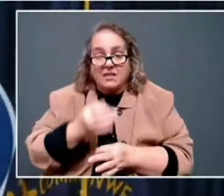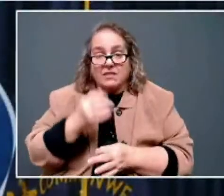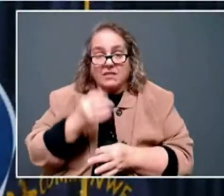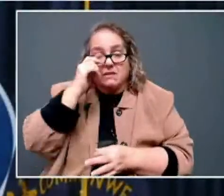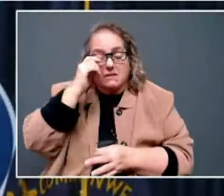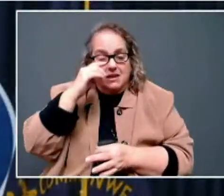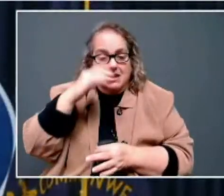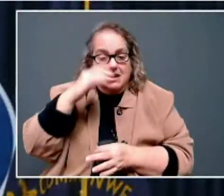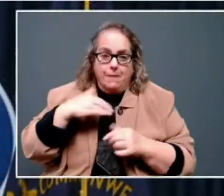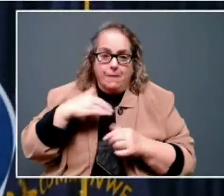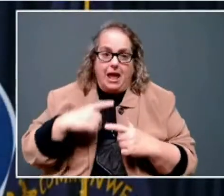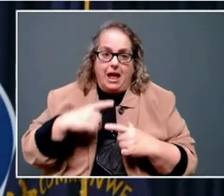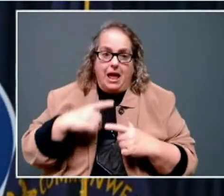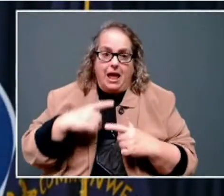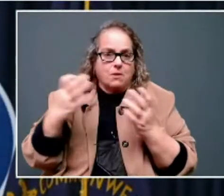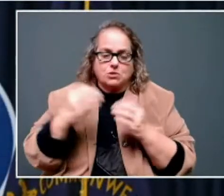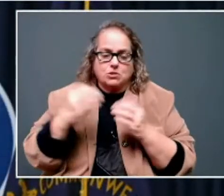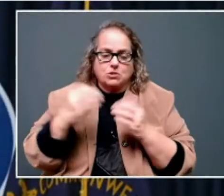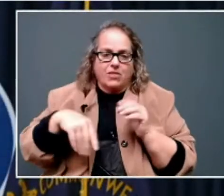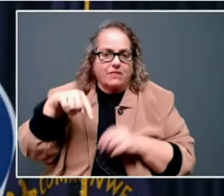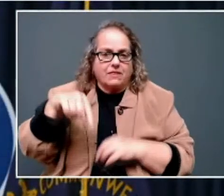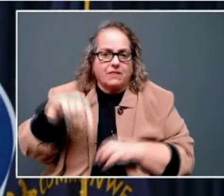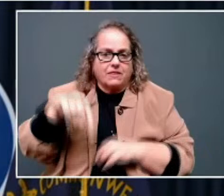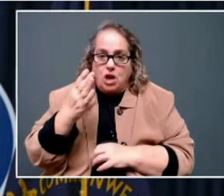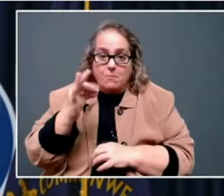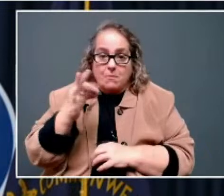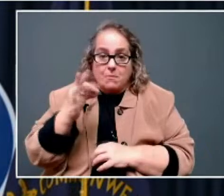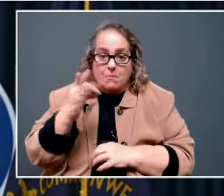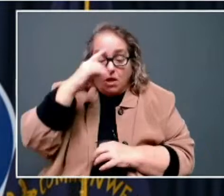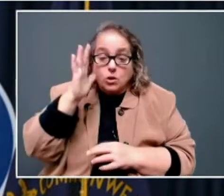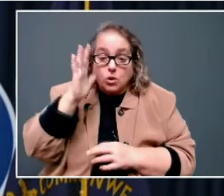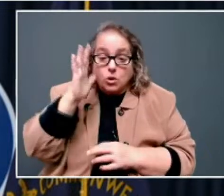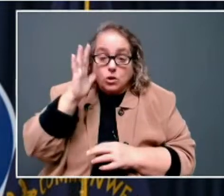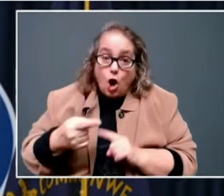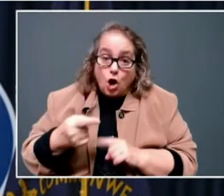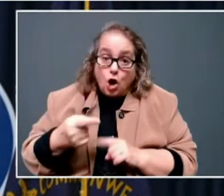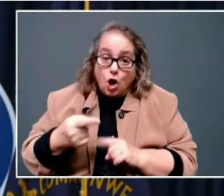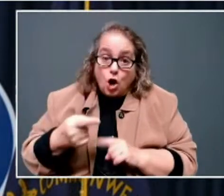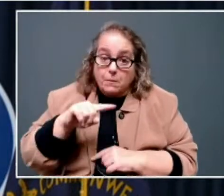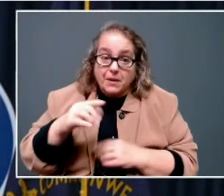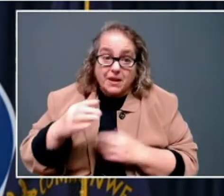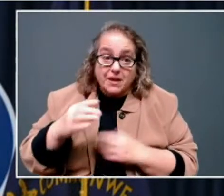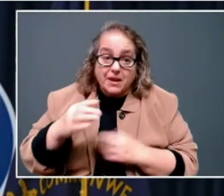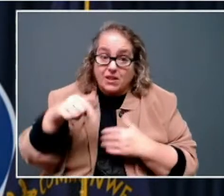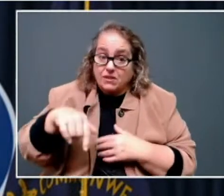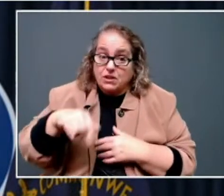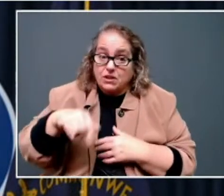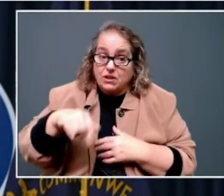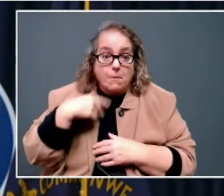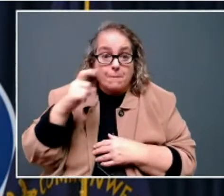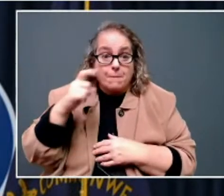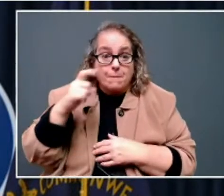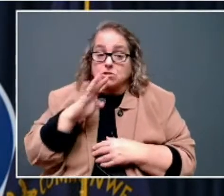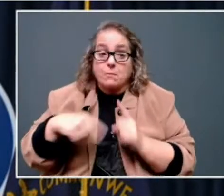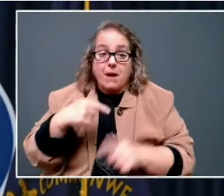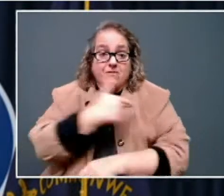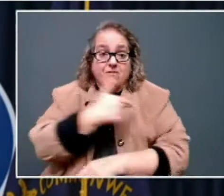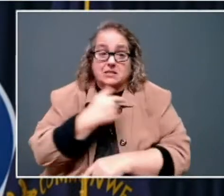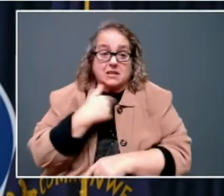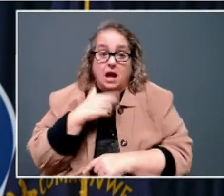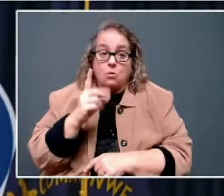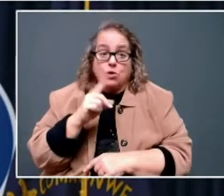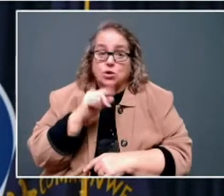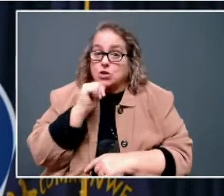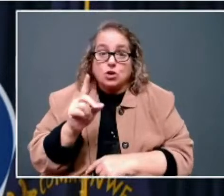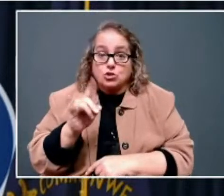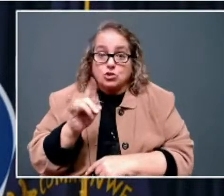much more than this job. And if I thought it would harm them, even though in this job I have to talk about vaccines, if I thought it would harm